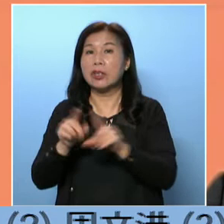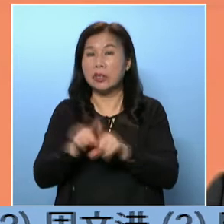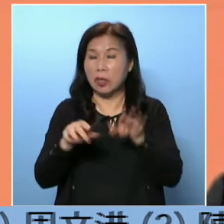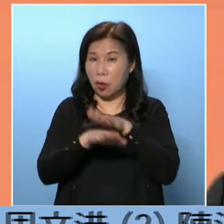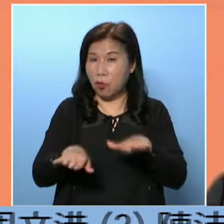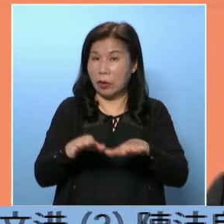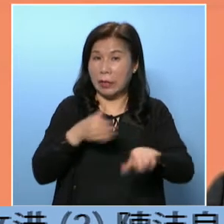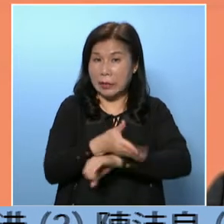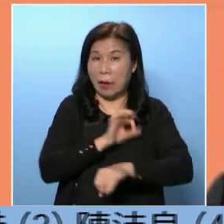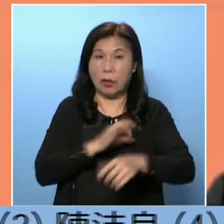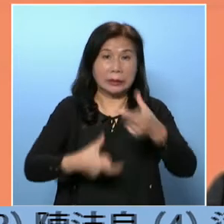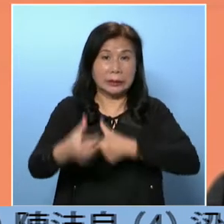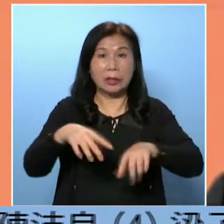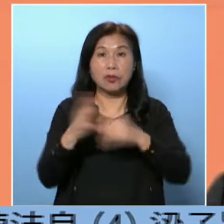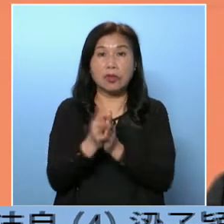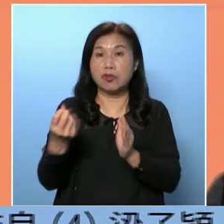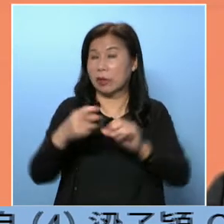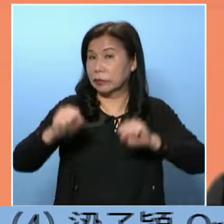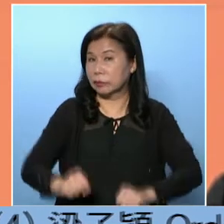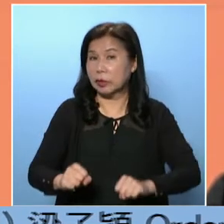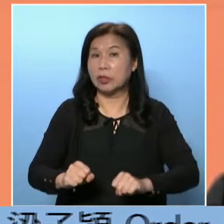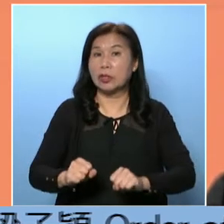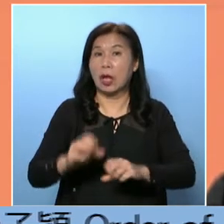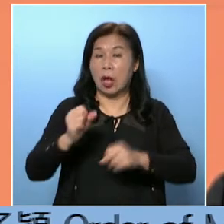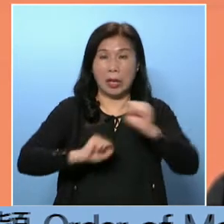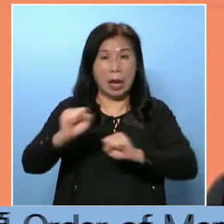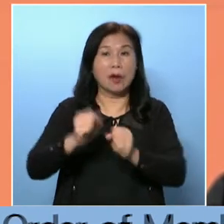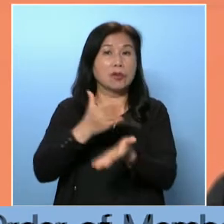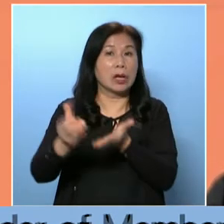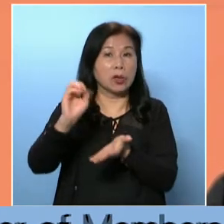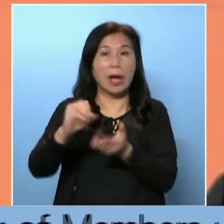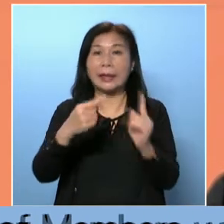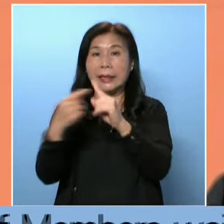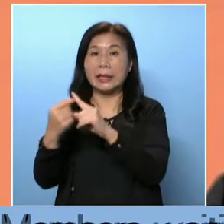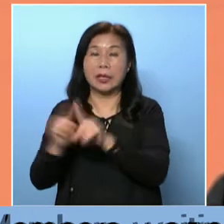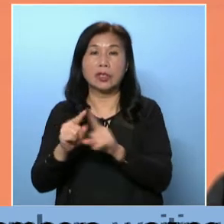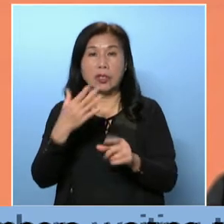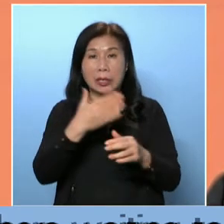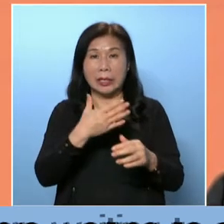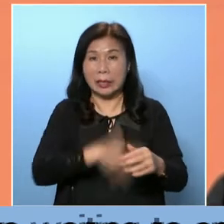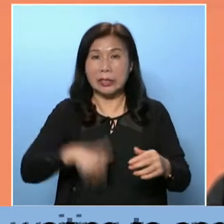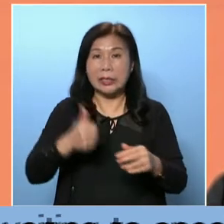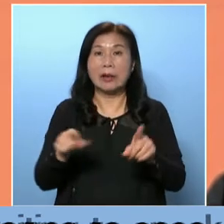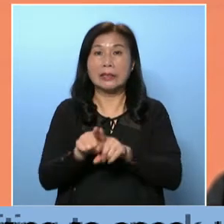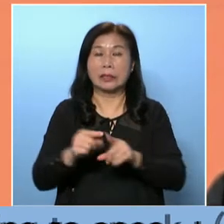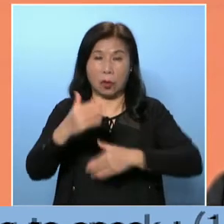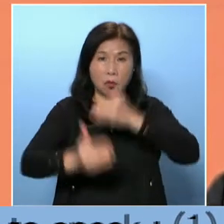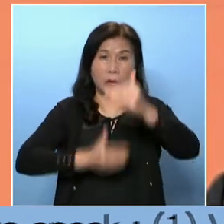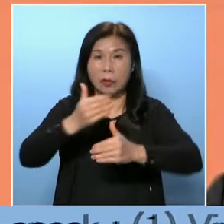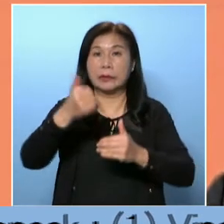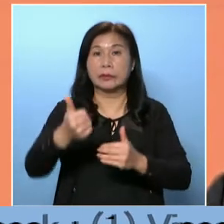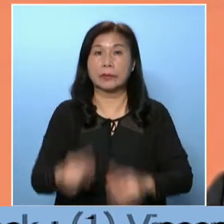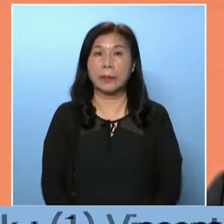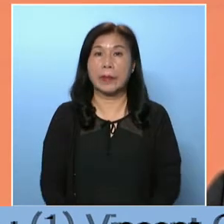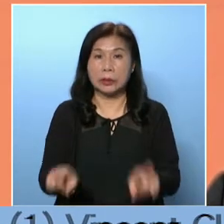65,000 enterprises and 700,000 employees. Now, we must hold on to the dynamic zero